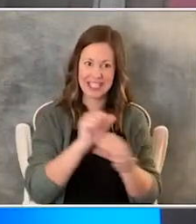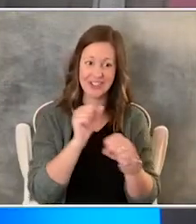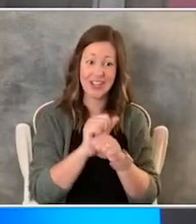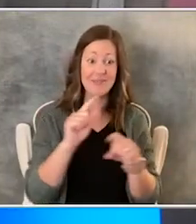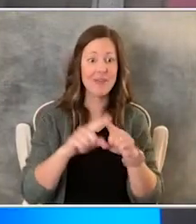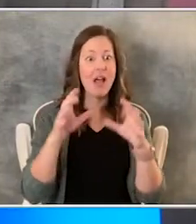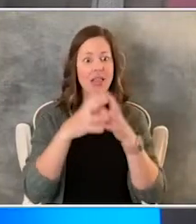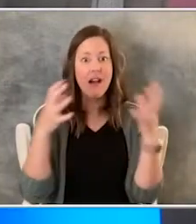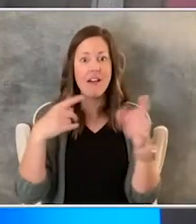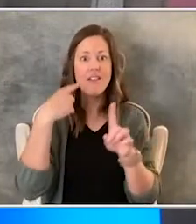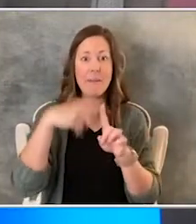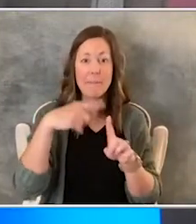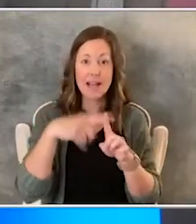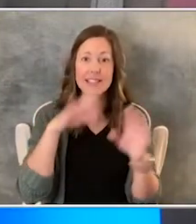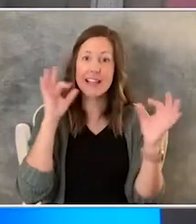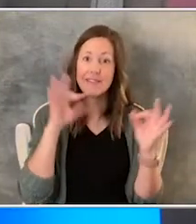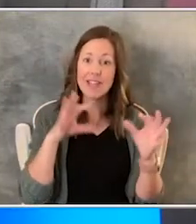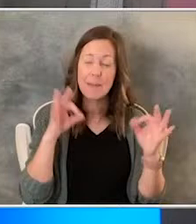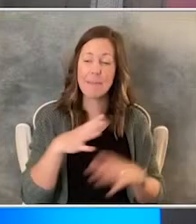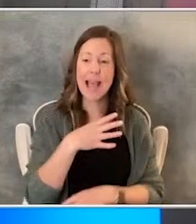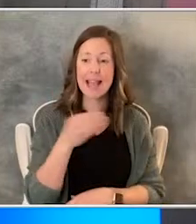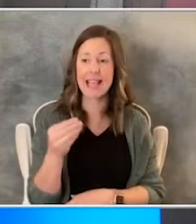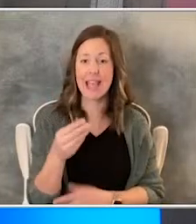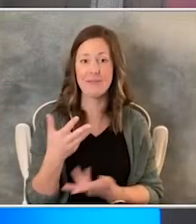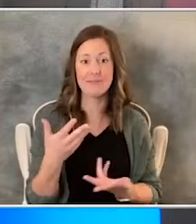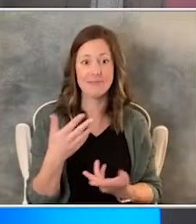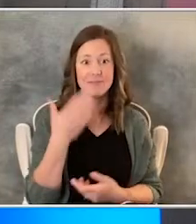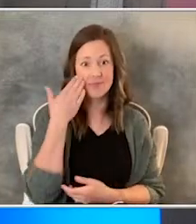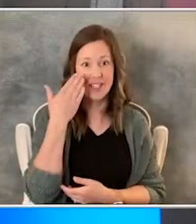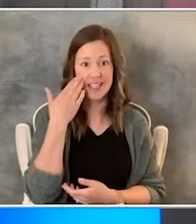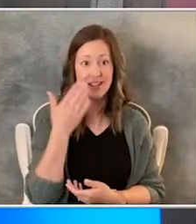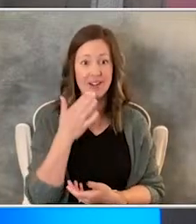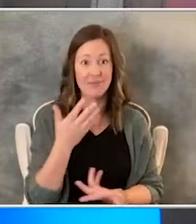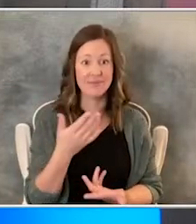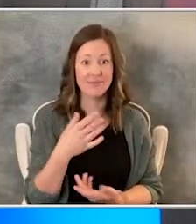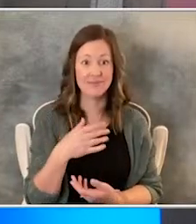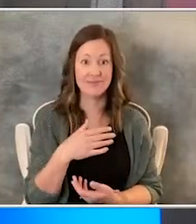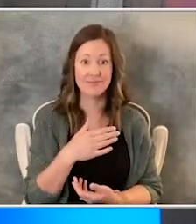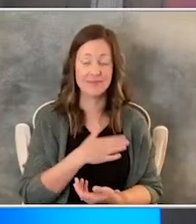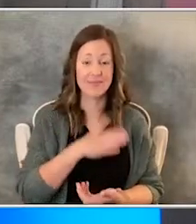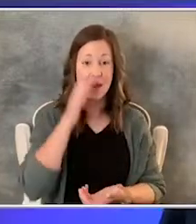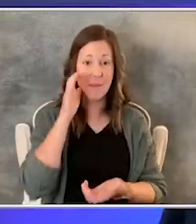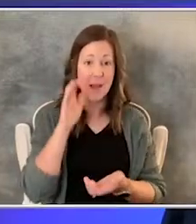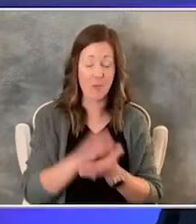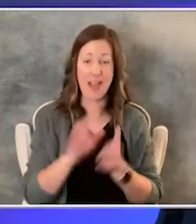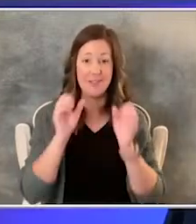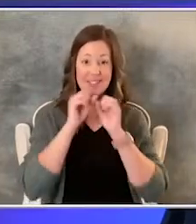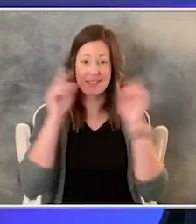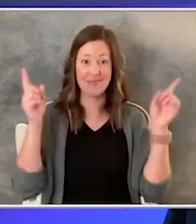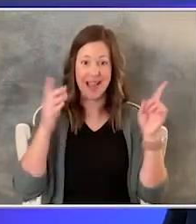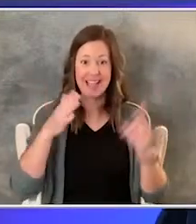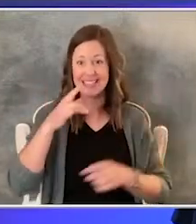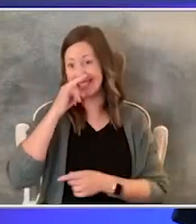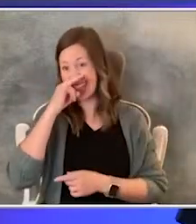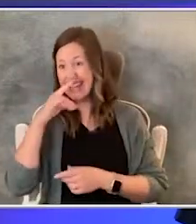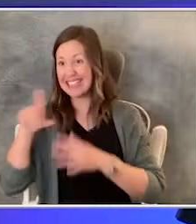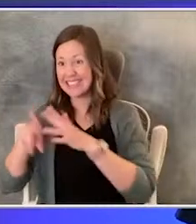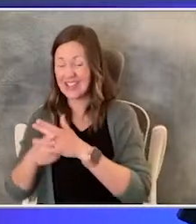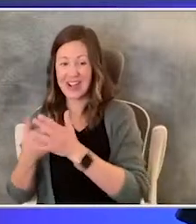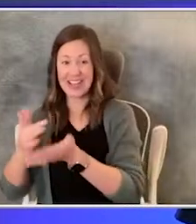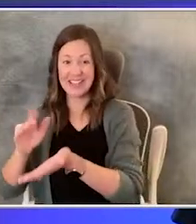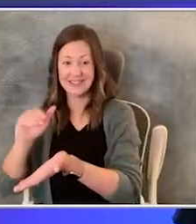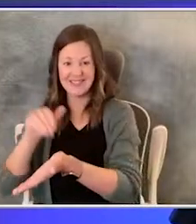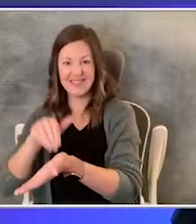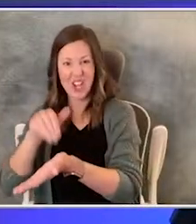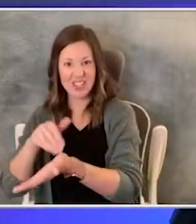a psychiatrist. And then the last one's just finishing med school, but hoping to be a OBGYN. That's the family you want at the